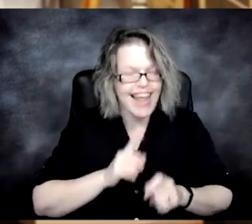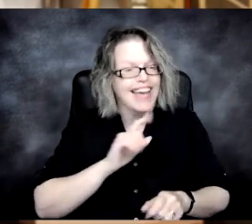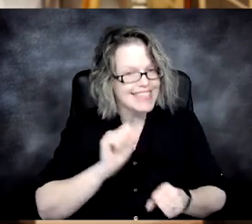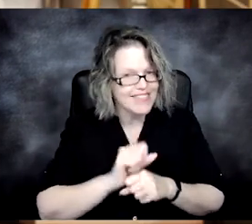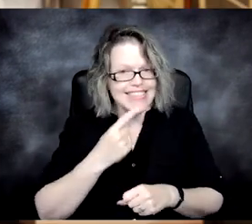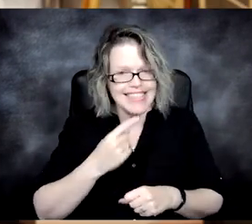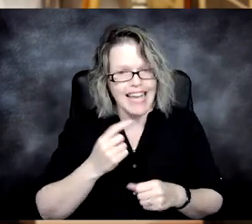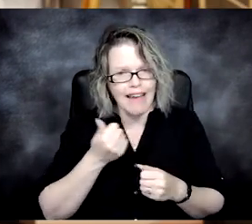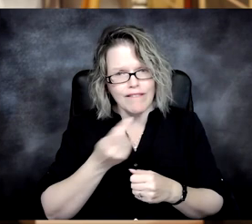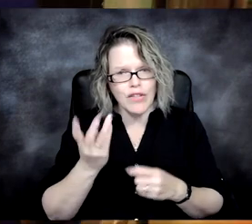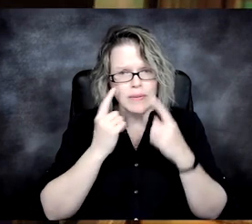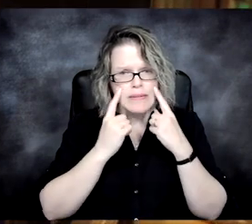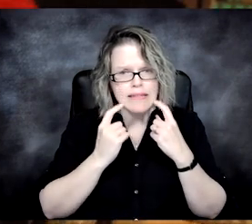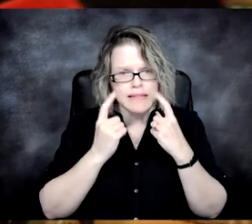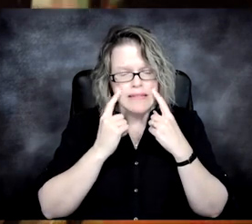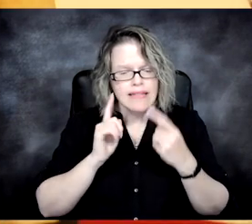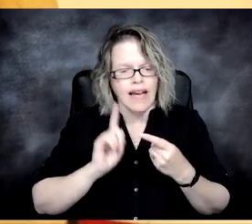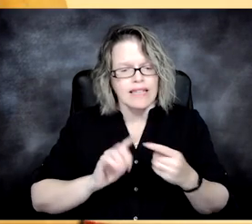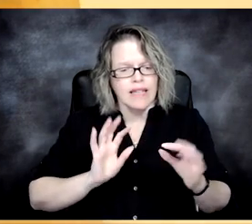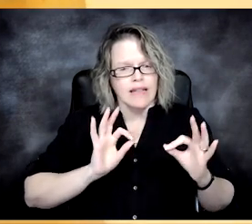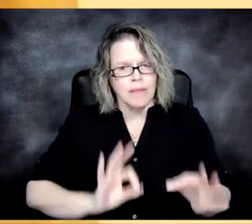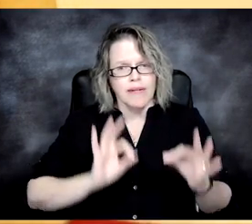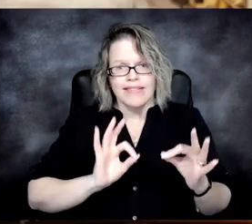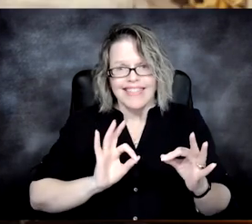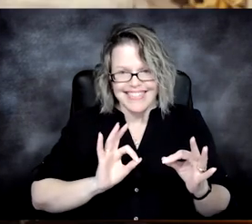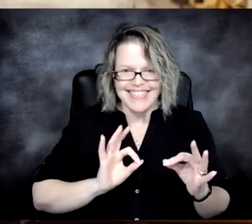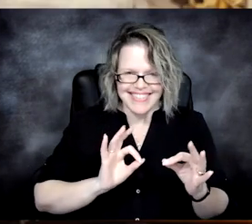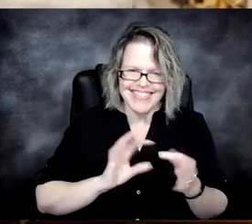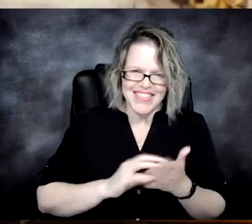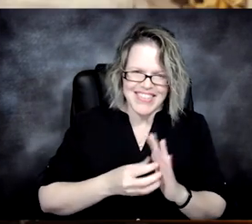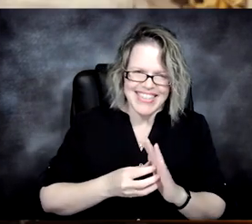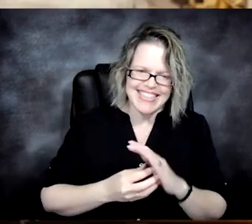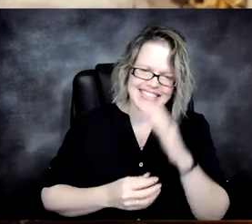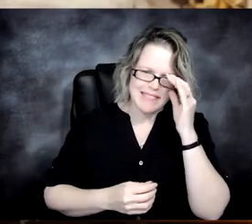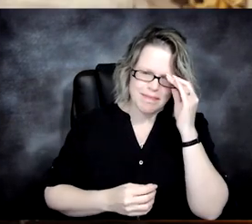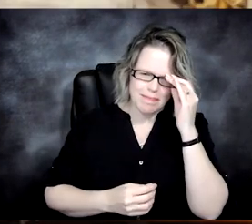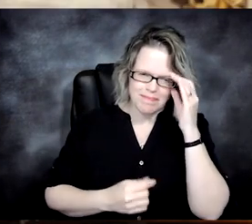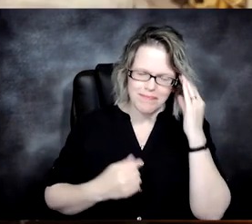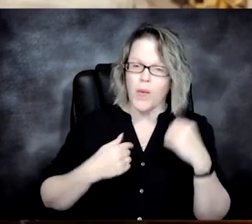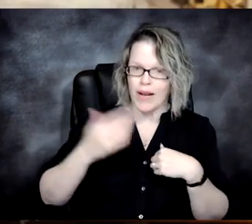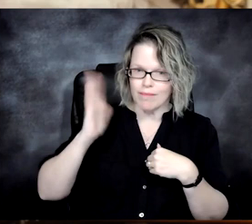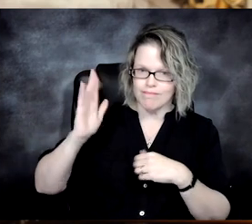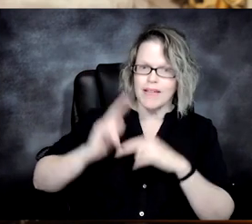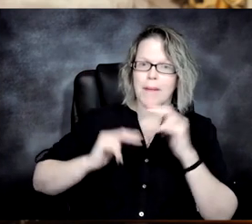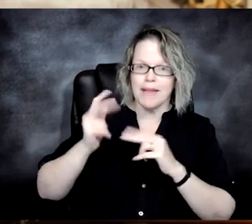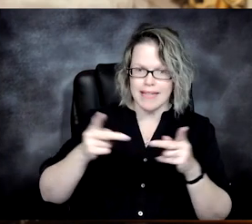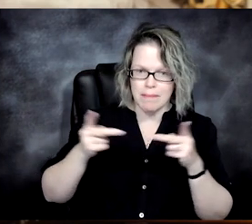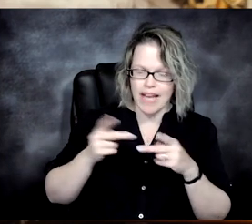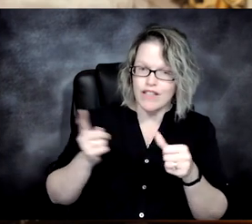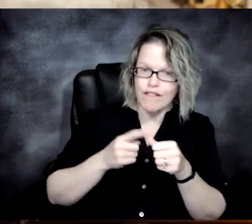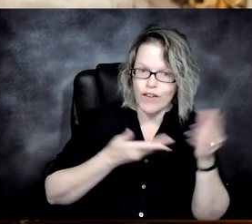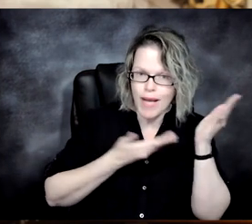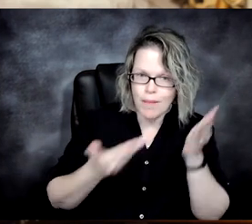I had a few tears over getting that cookie proper. When I built the place, first thing I brought in was a